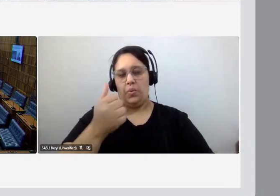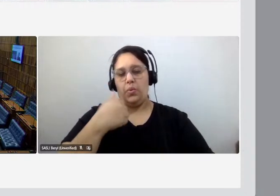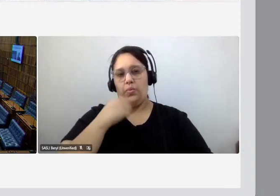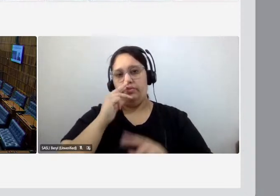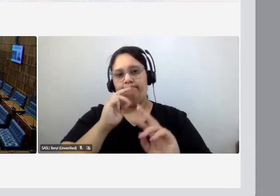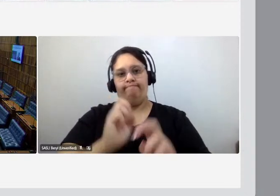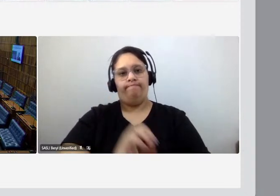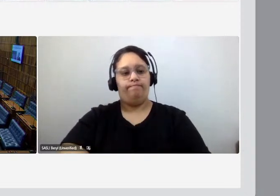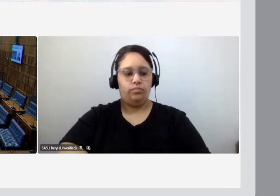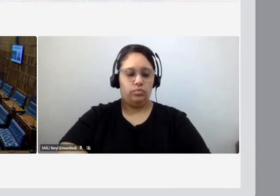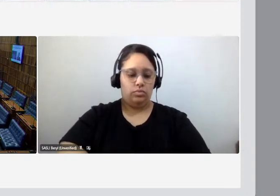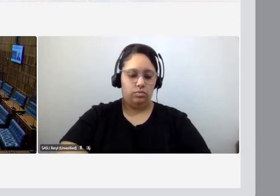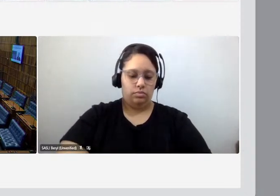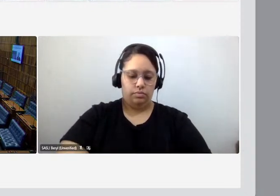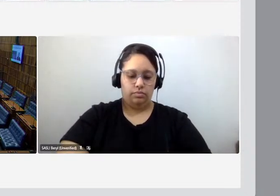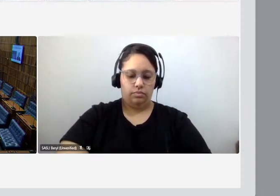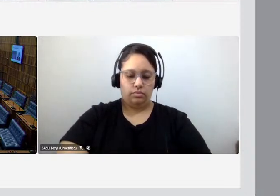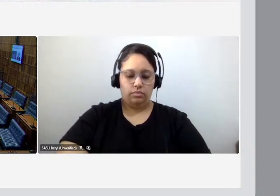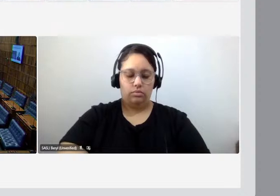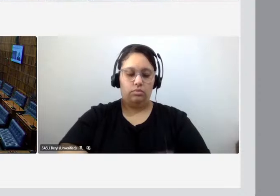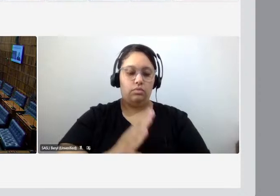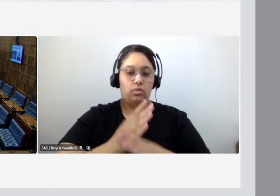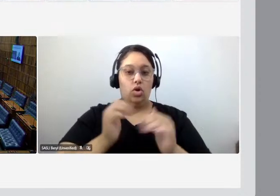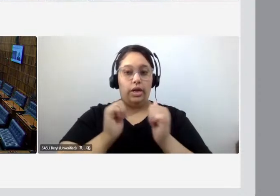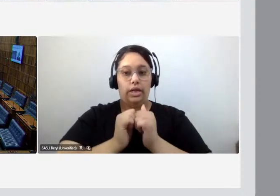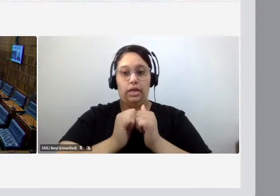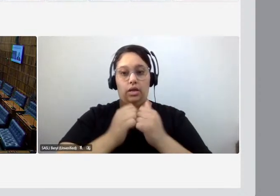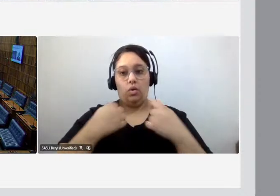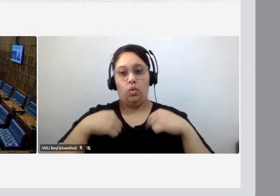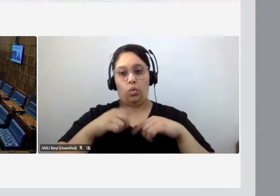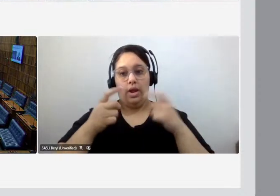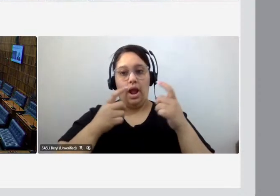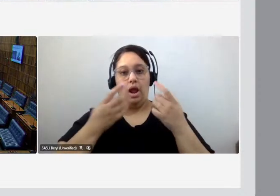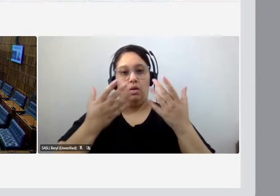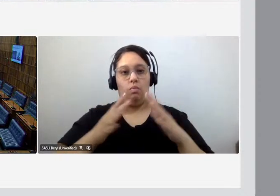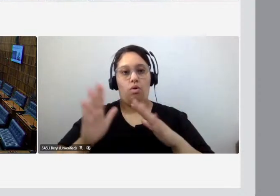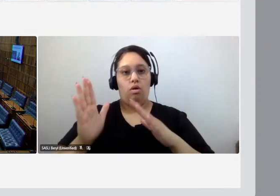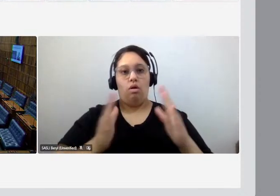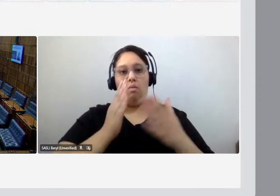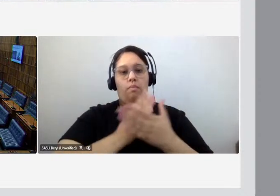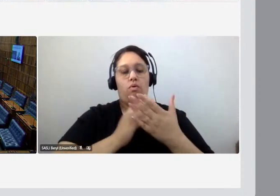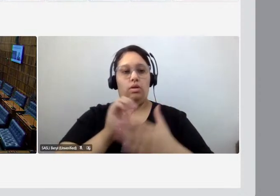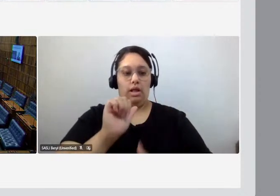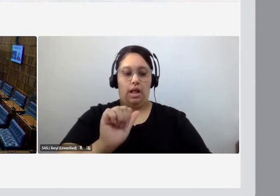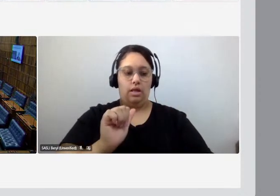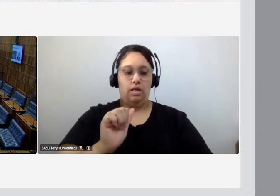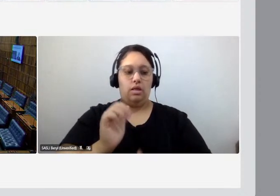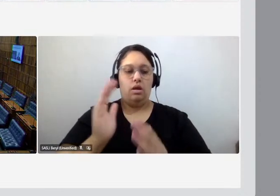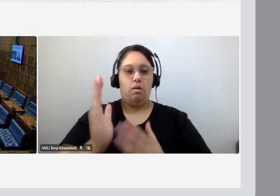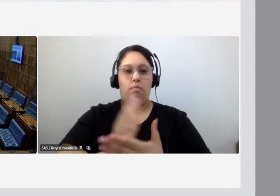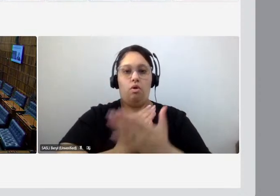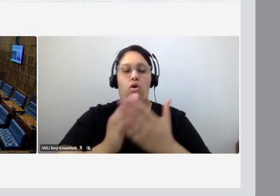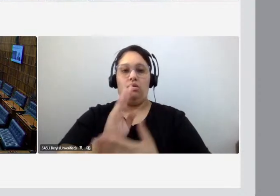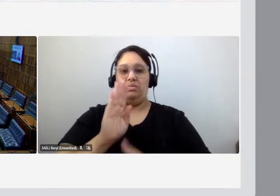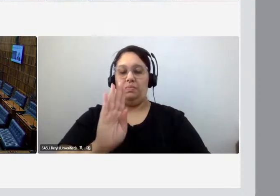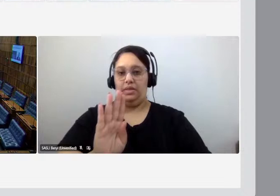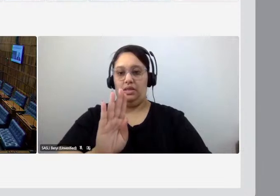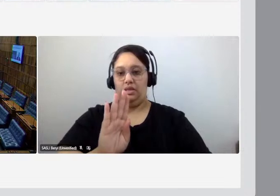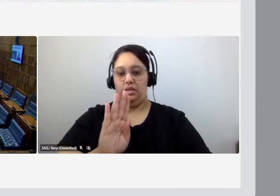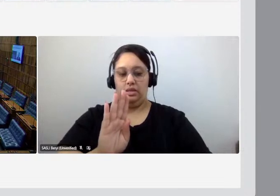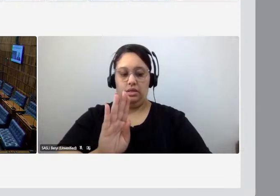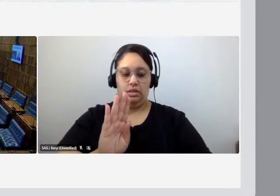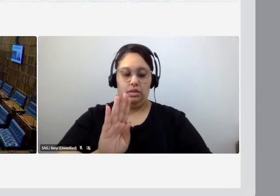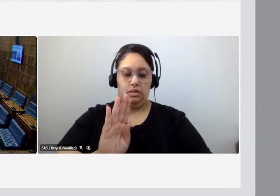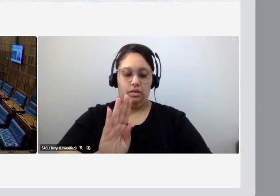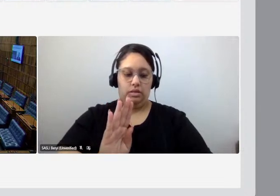for. Colleagues, so we've dealt with part A. Part B,